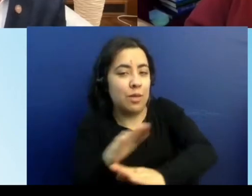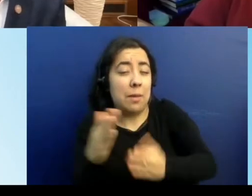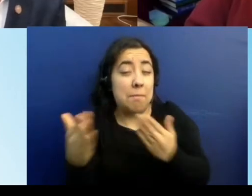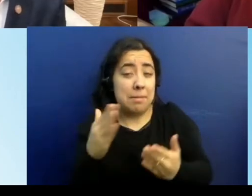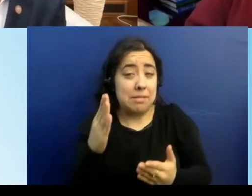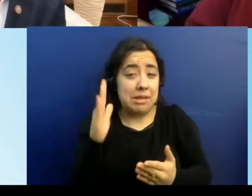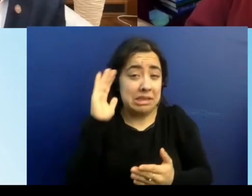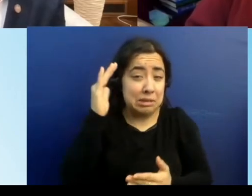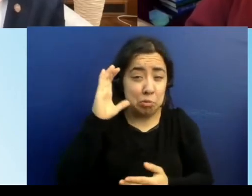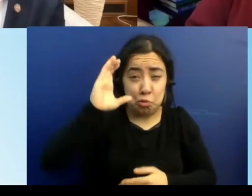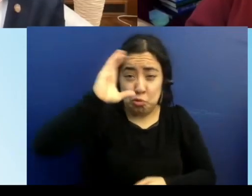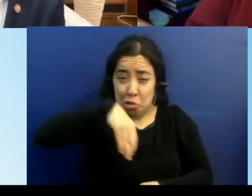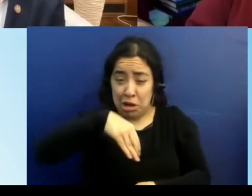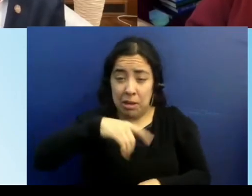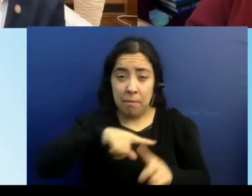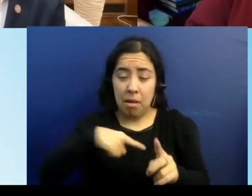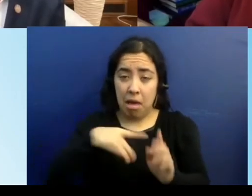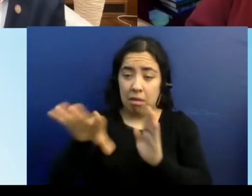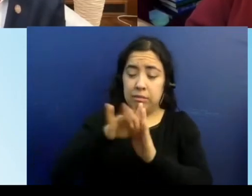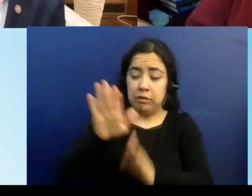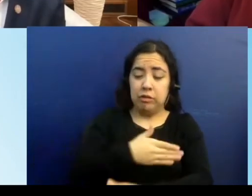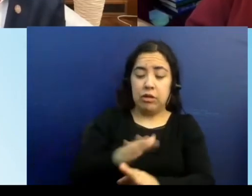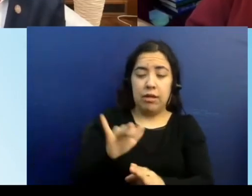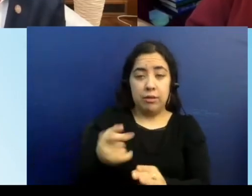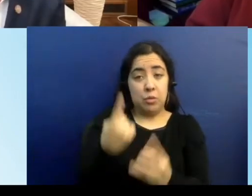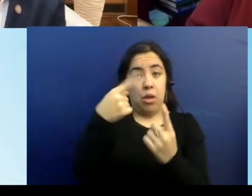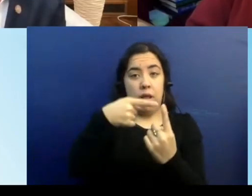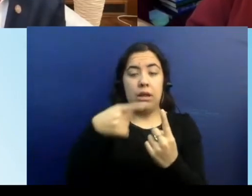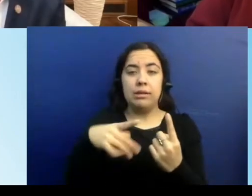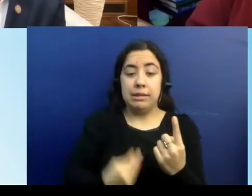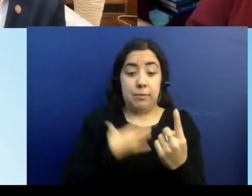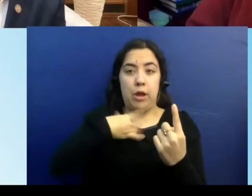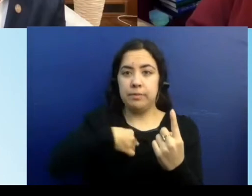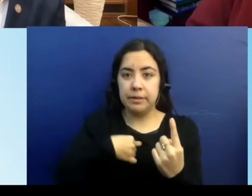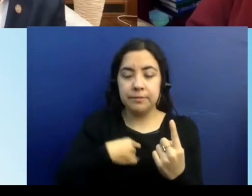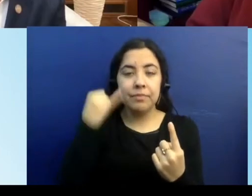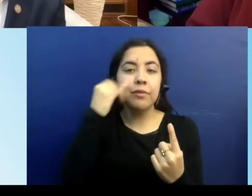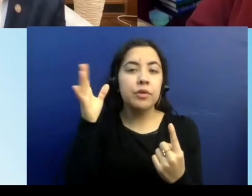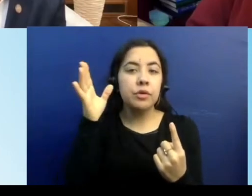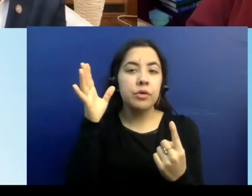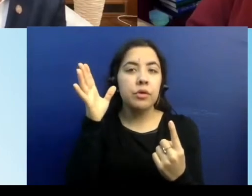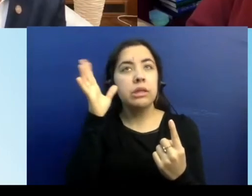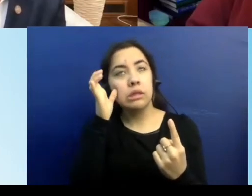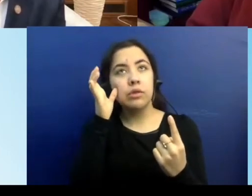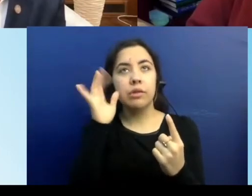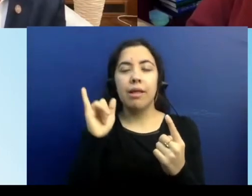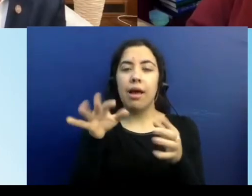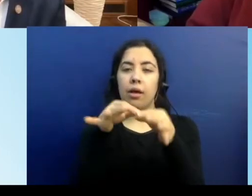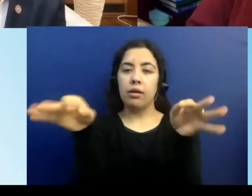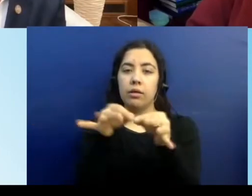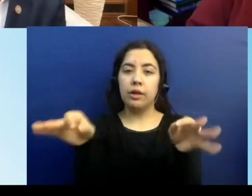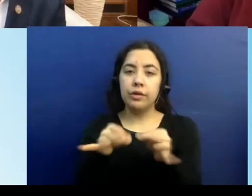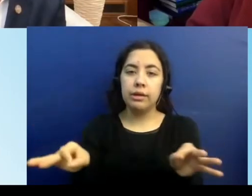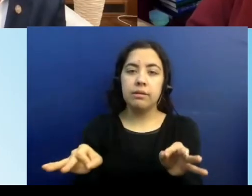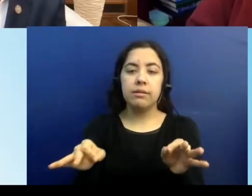but it's one that inspires me, because if you listen to the lyrics, it's about fighting through adversity